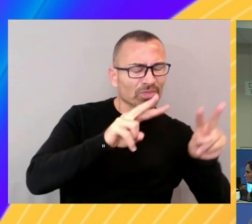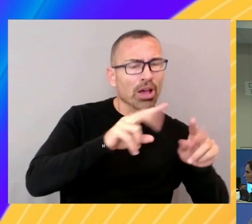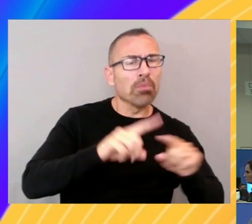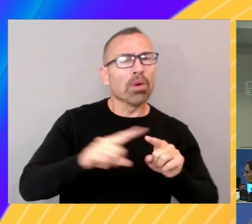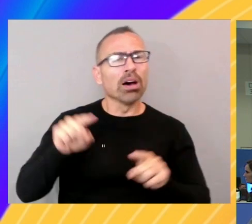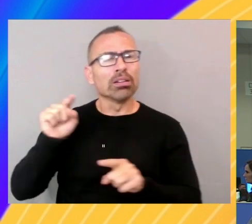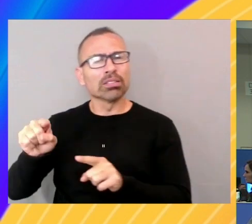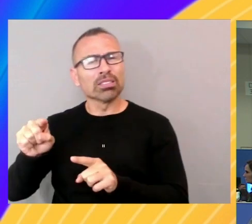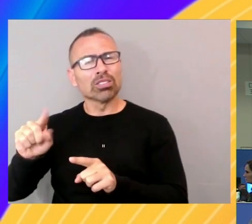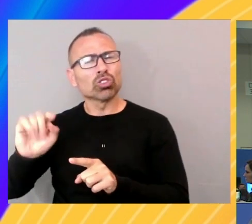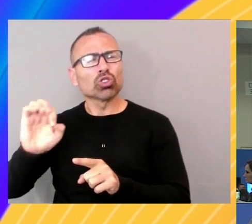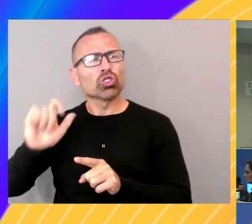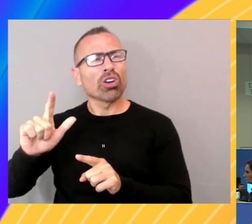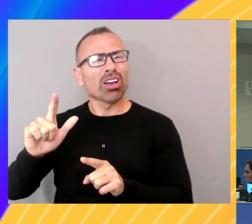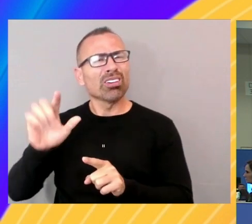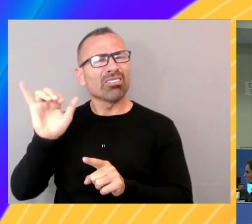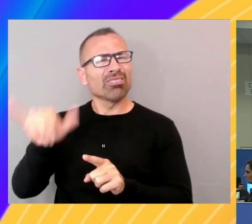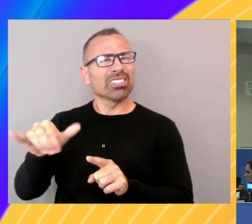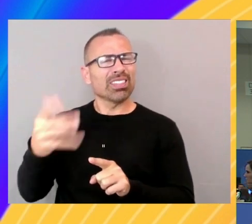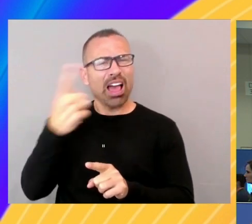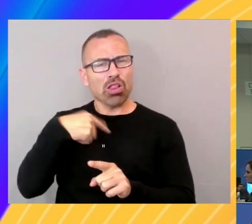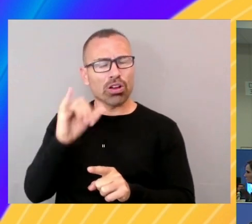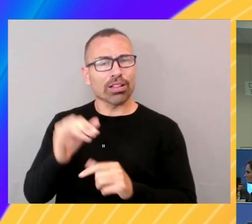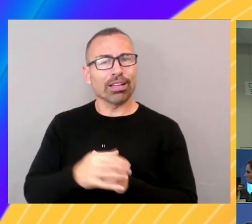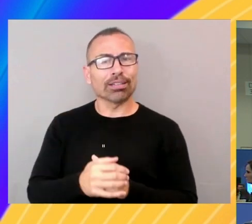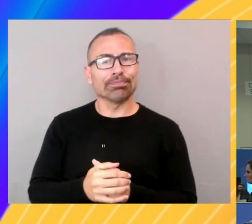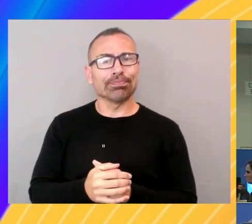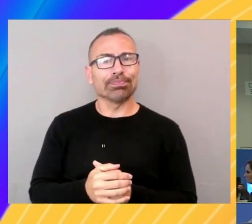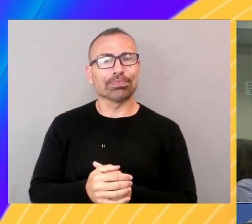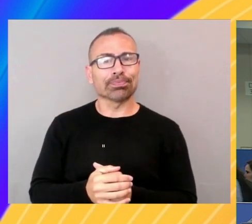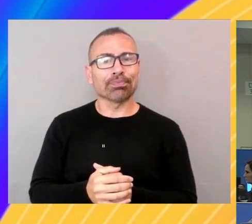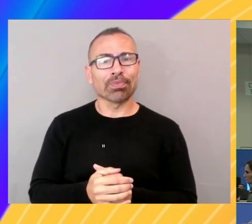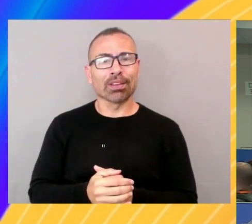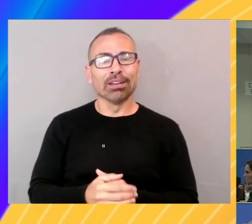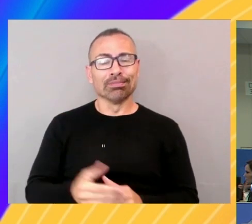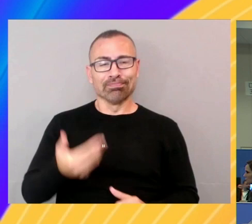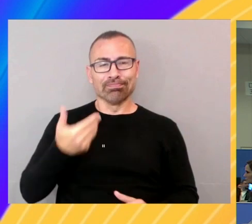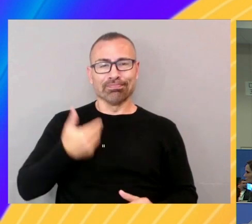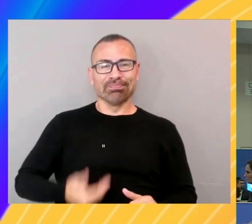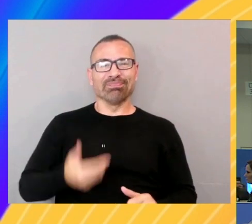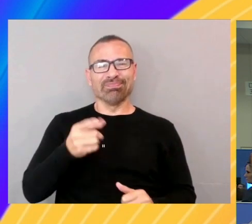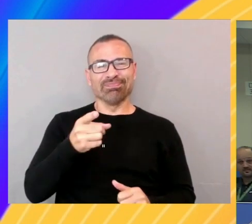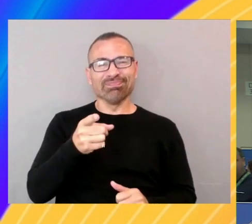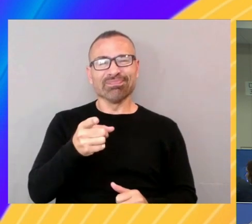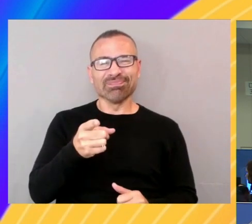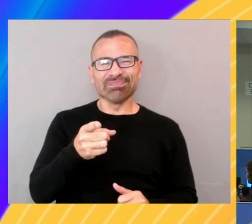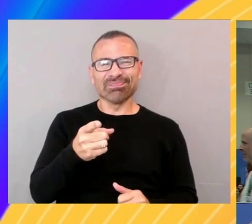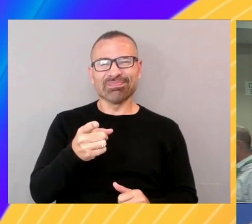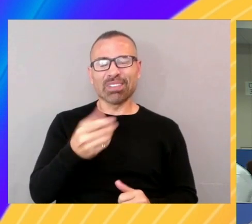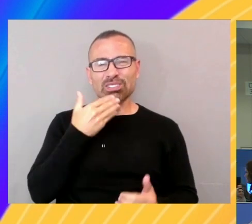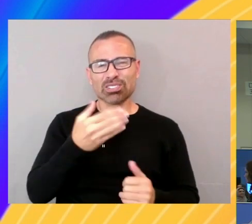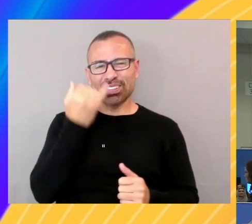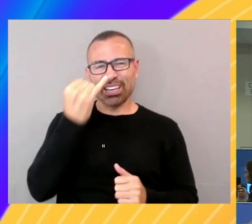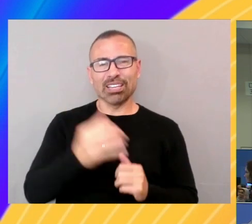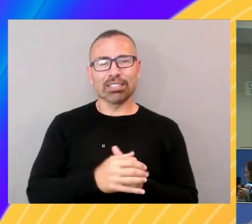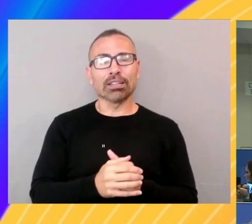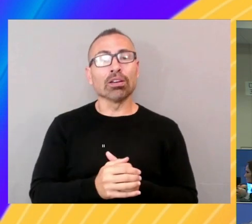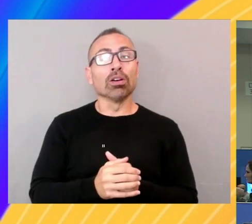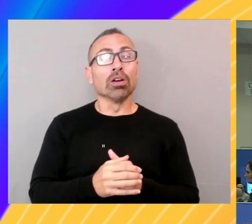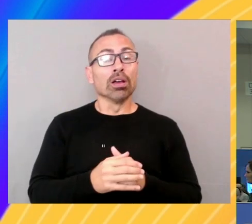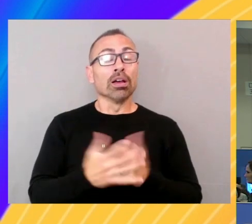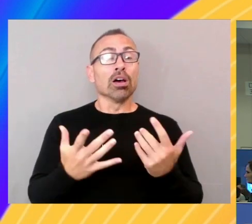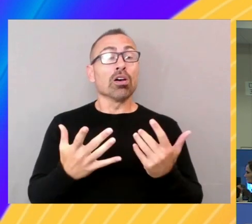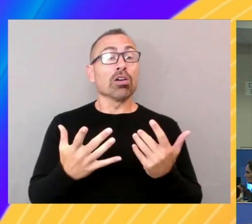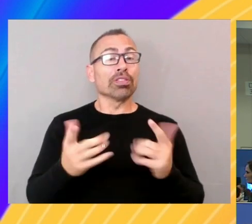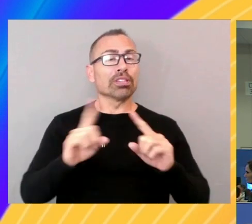it's pretty close where you're starting from. I think that's a very good idea. So I think the biggest differences would be the use cases. As you